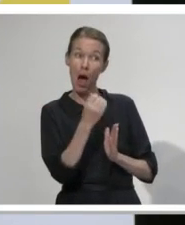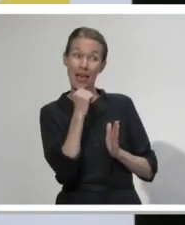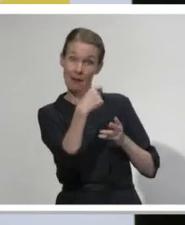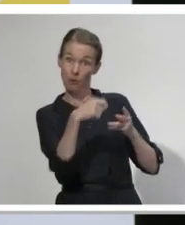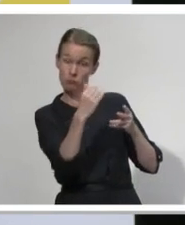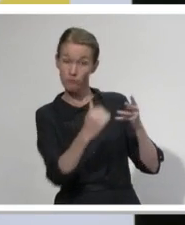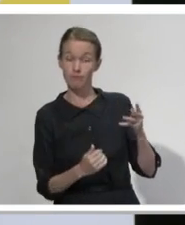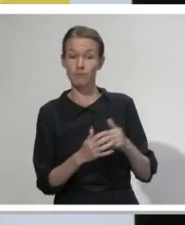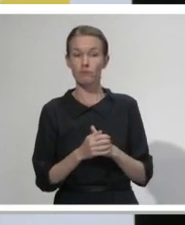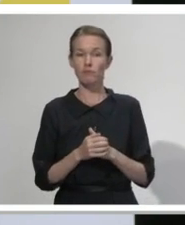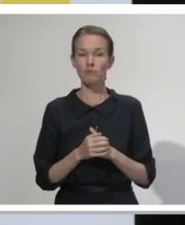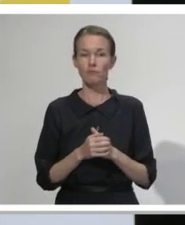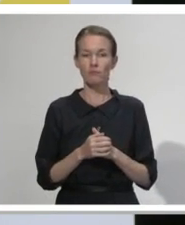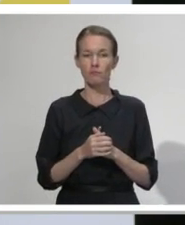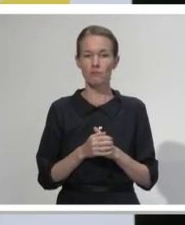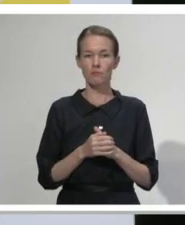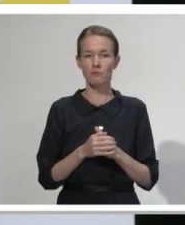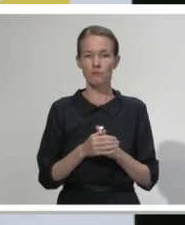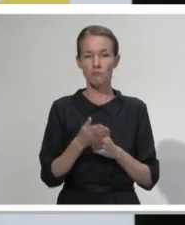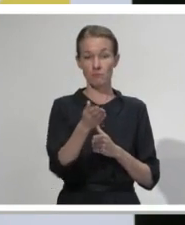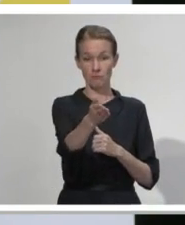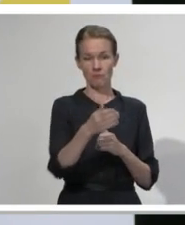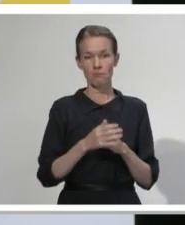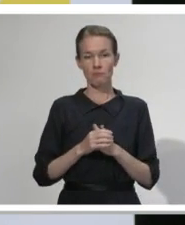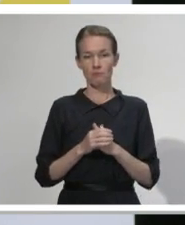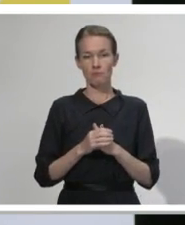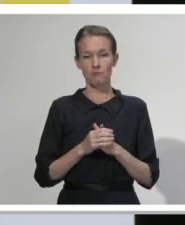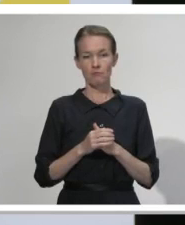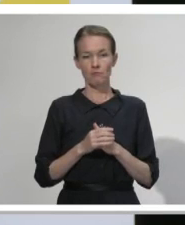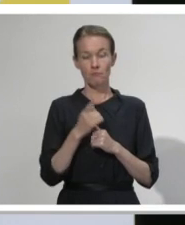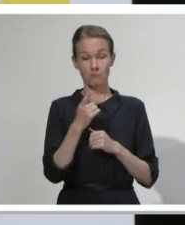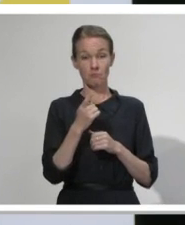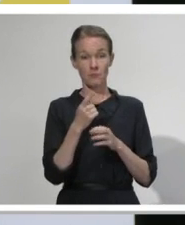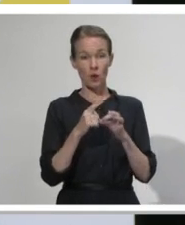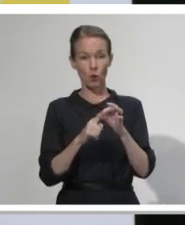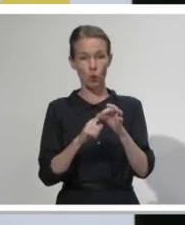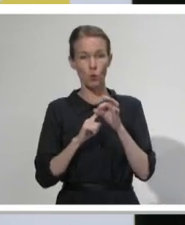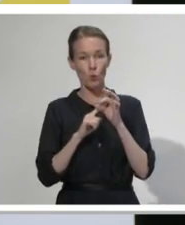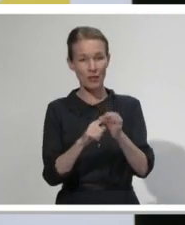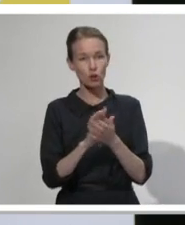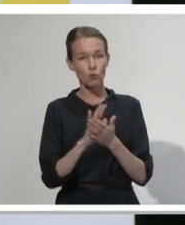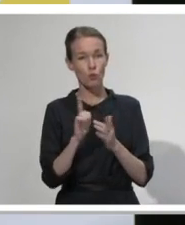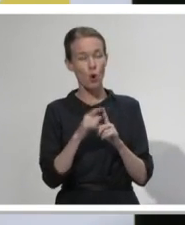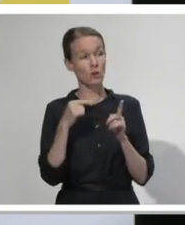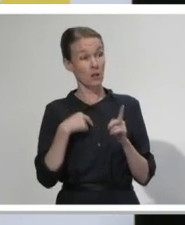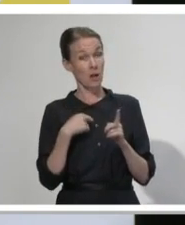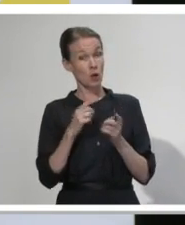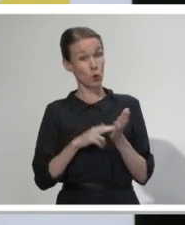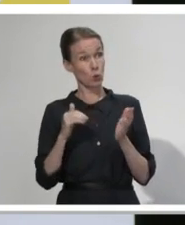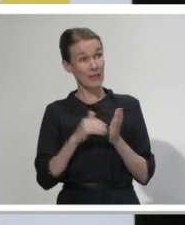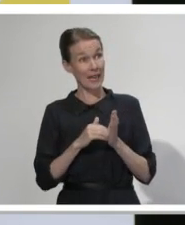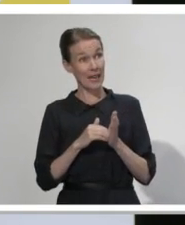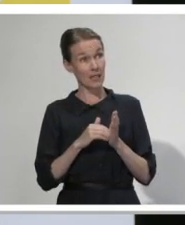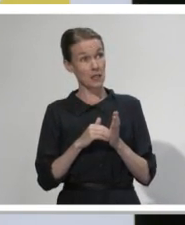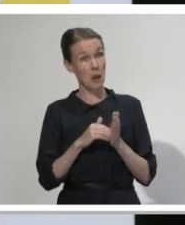support Taiwan's resumption as an observer member of the World Health Organisation? Well, that's a matter that I'd need